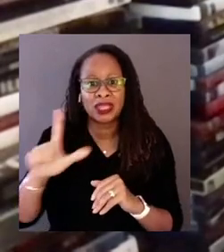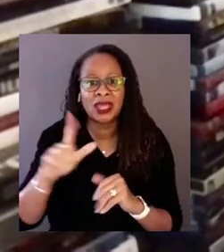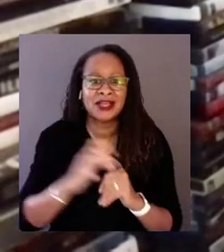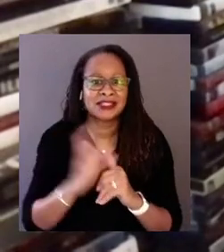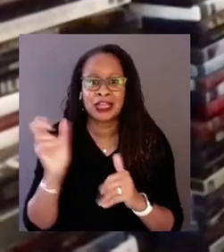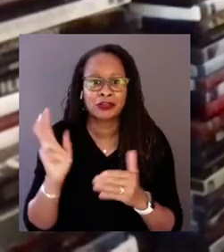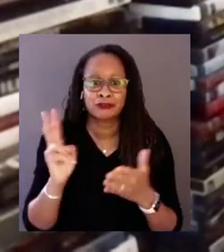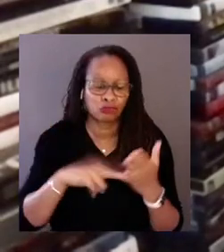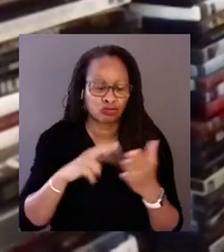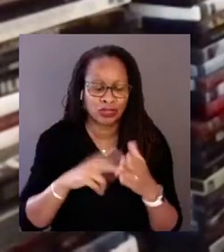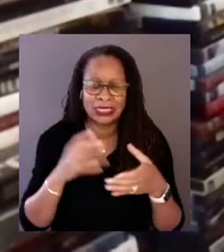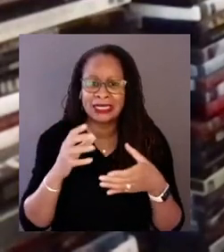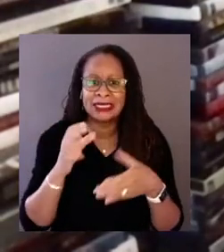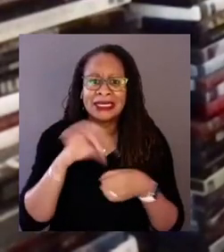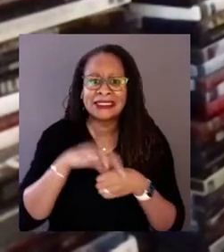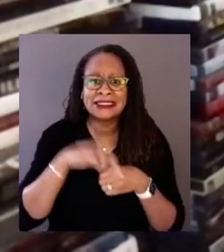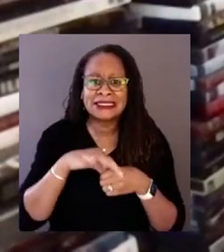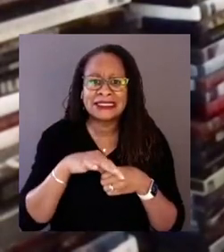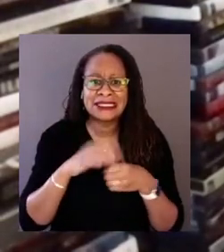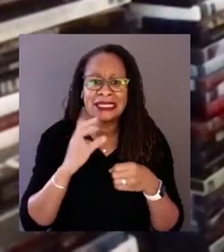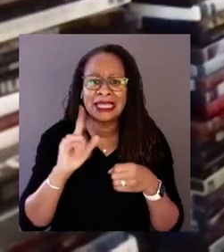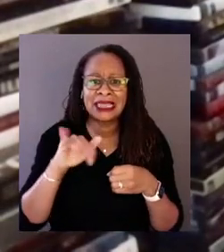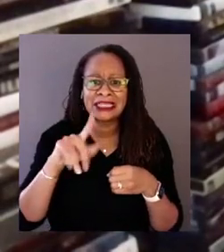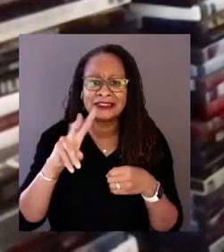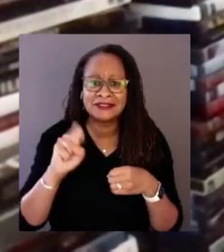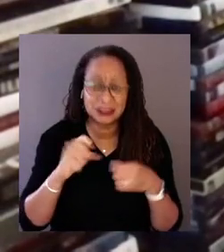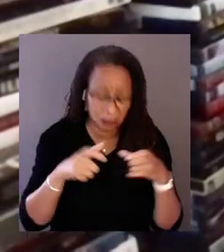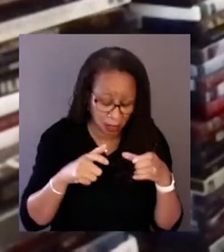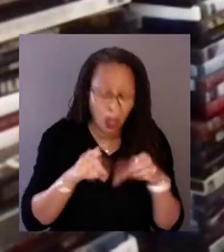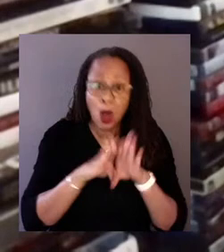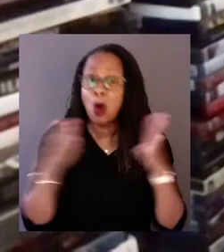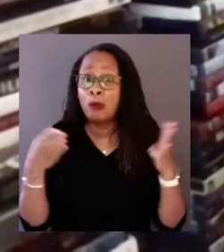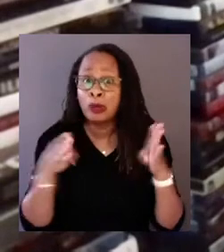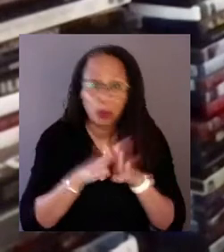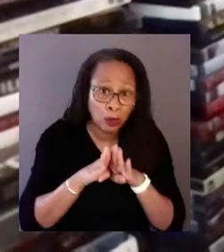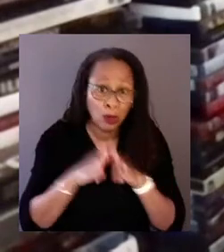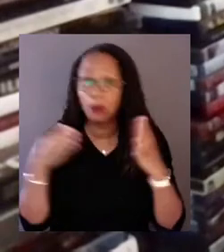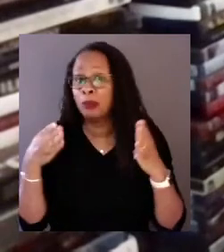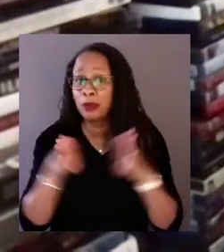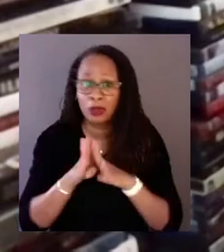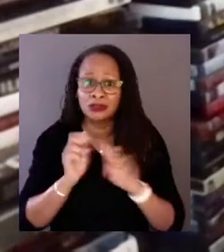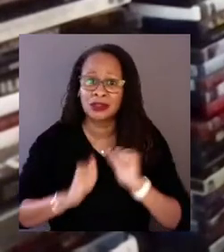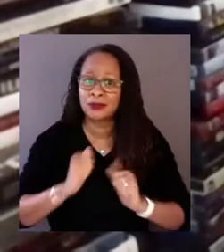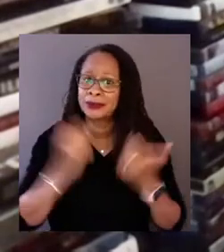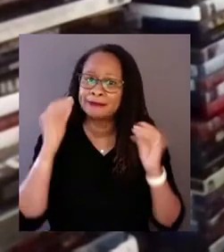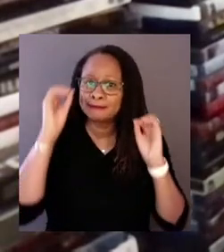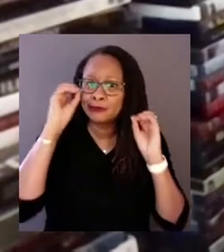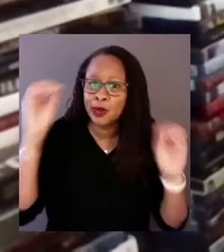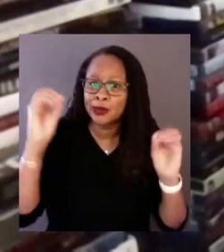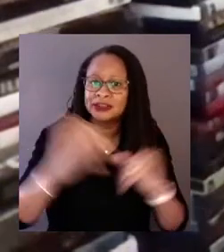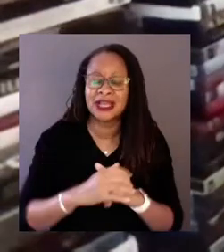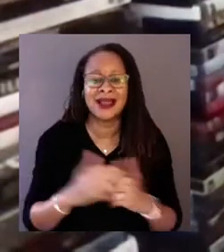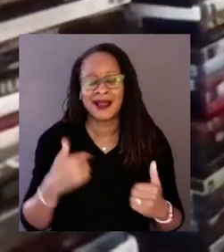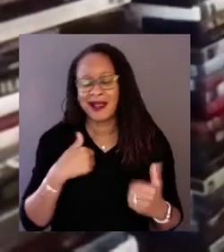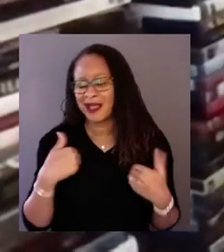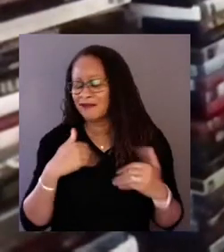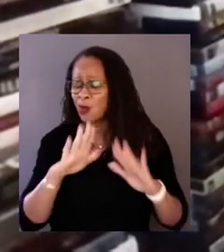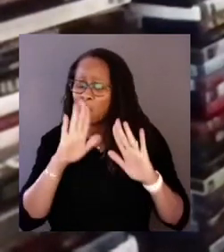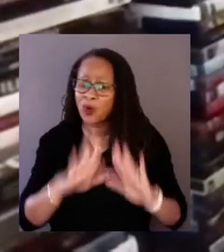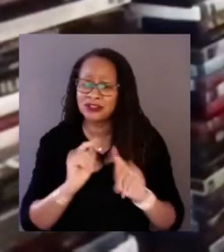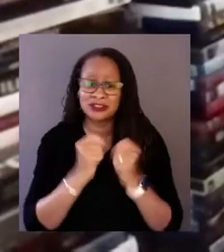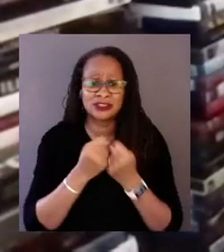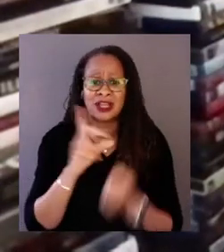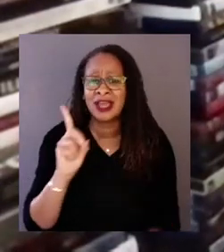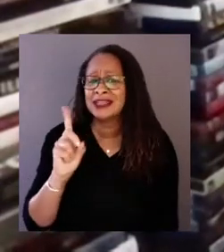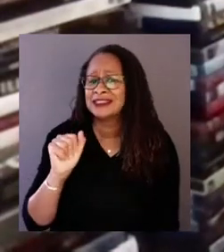Are the theaters going to be open? Are they not going to be open? So, and I had such a great team behind me. David was actually